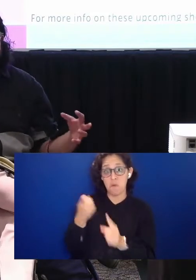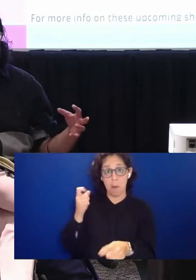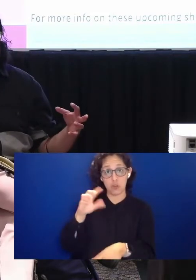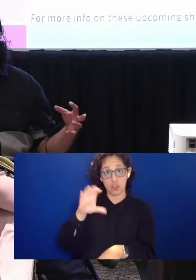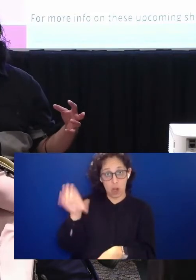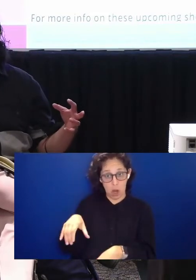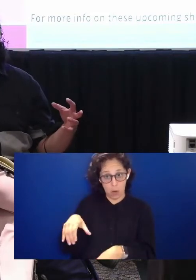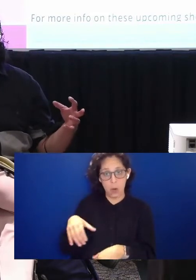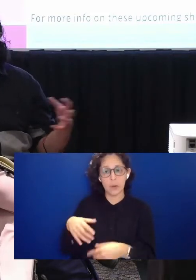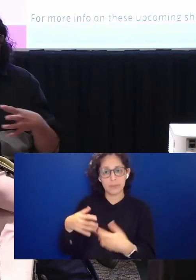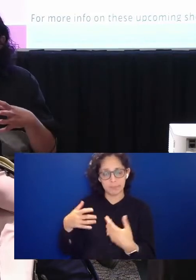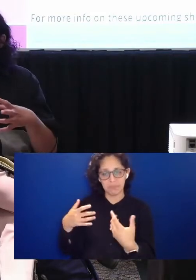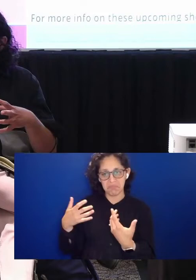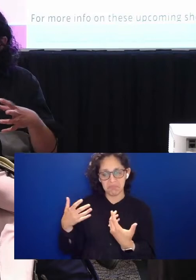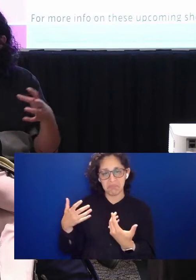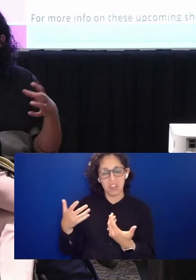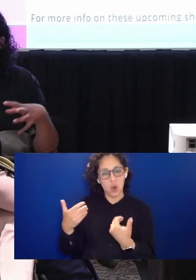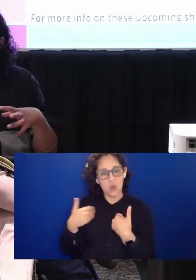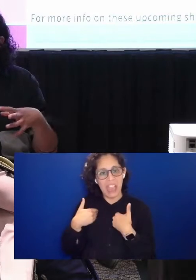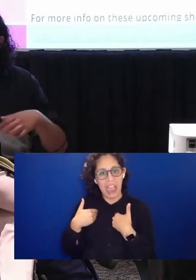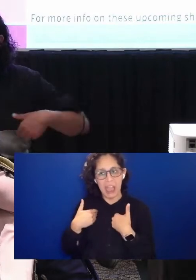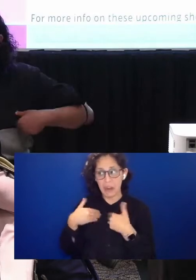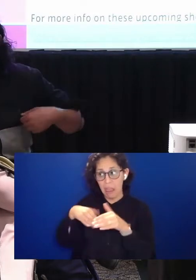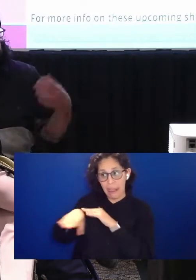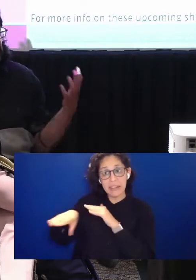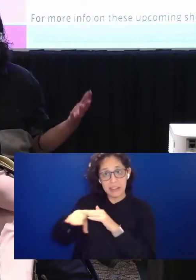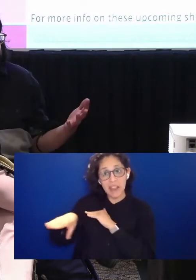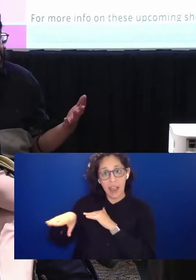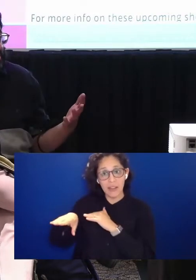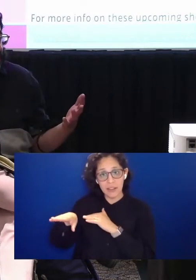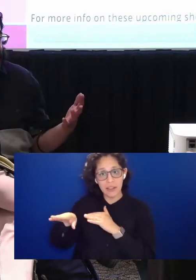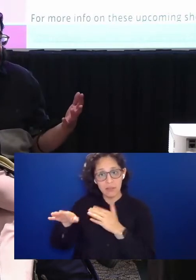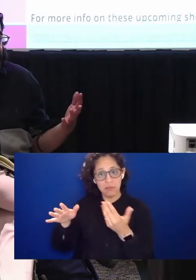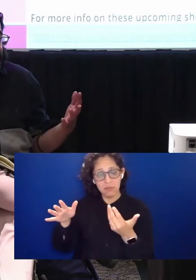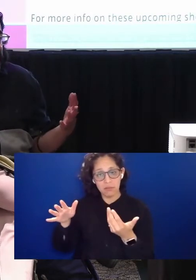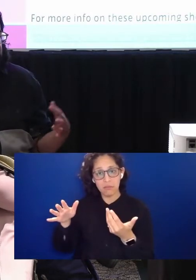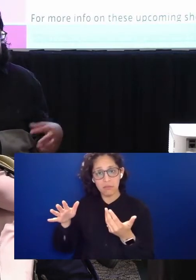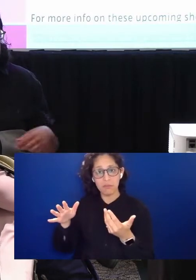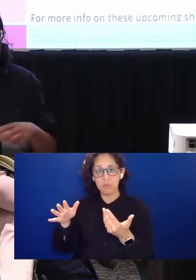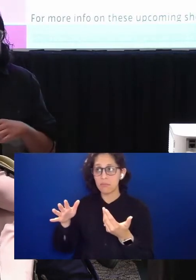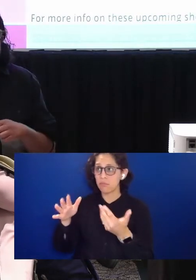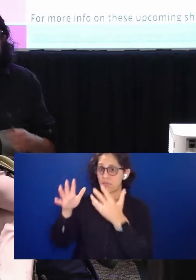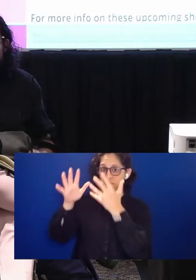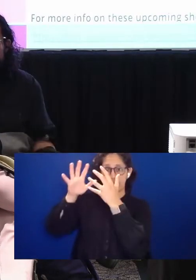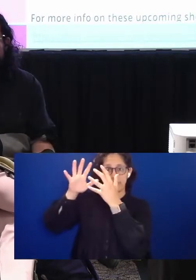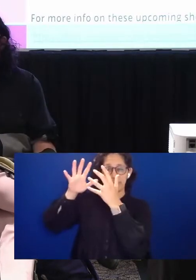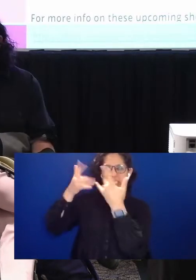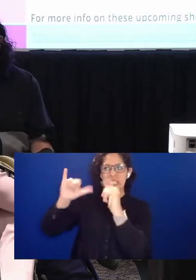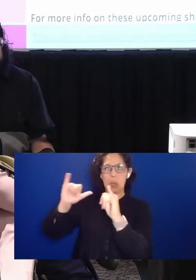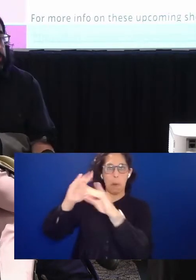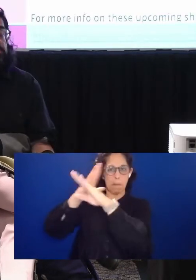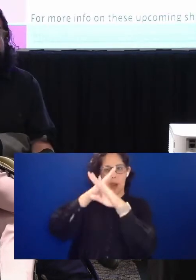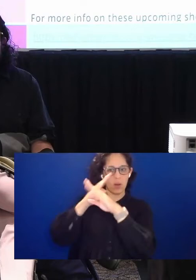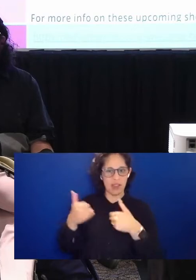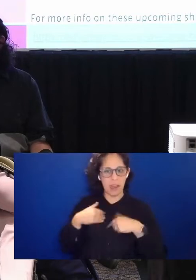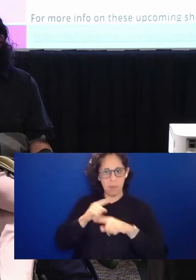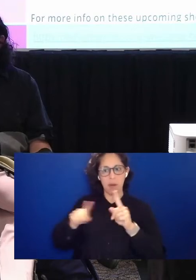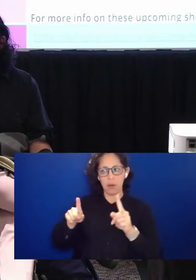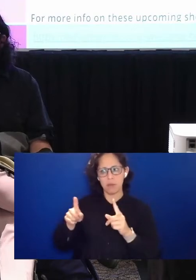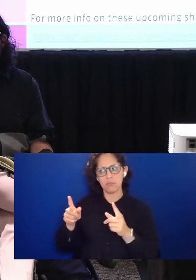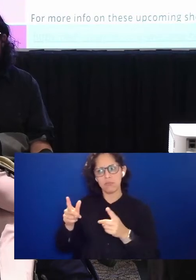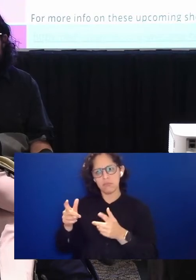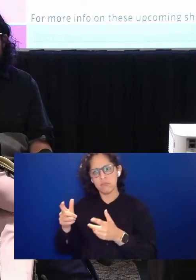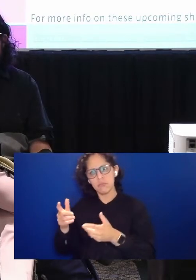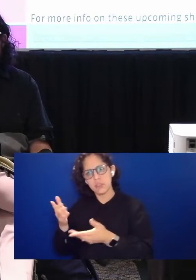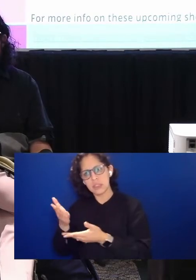sense of access that felt different here. There's still all kinds of barriers, of course, but I specifically think about, in terms of the resource,